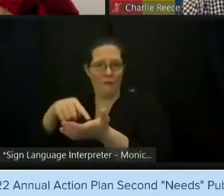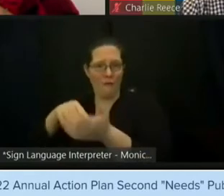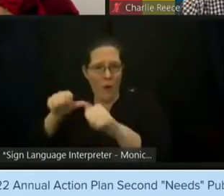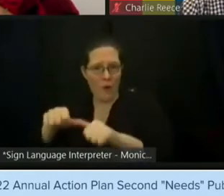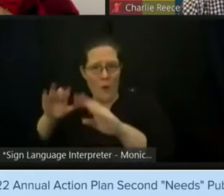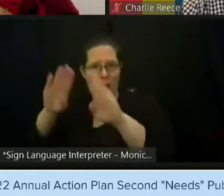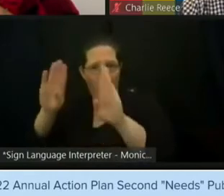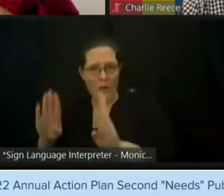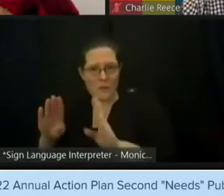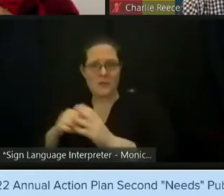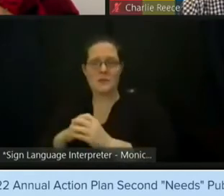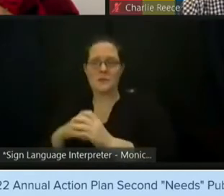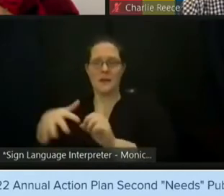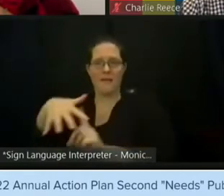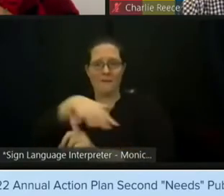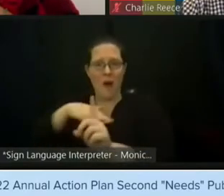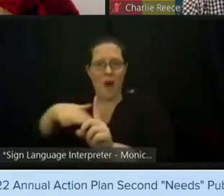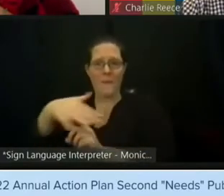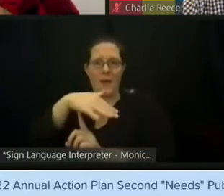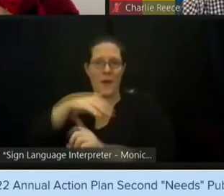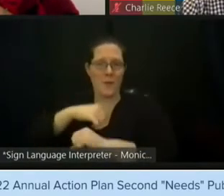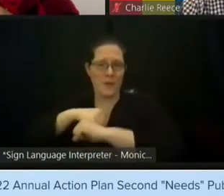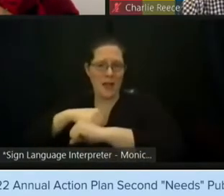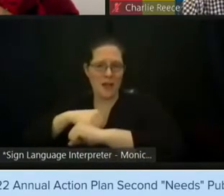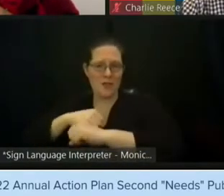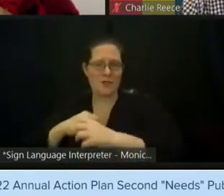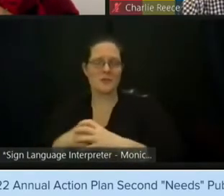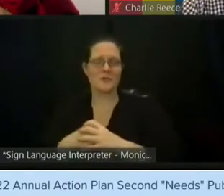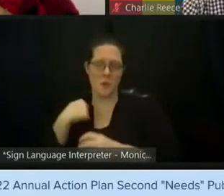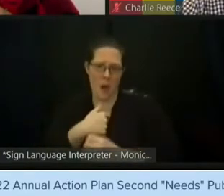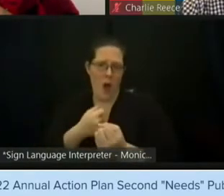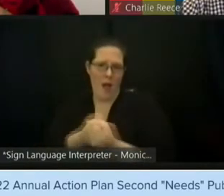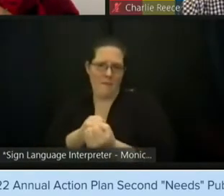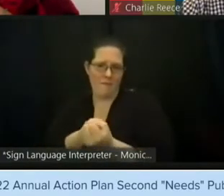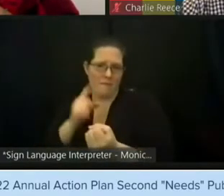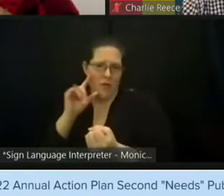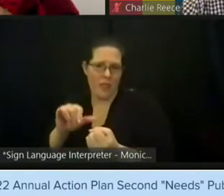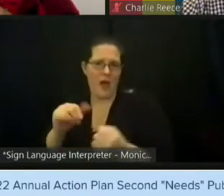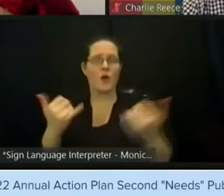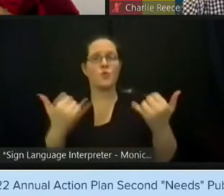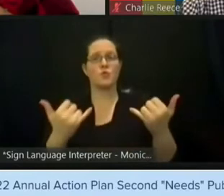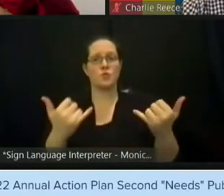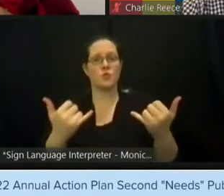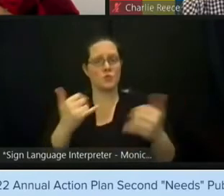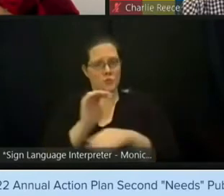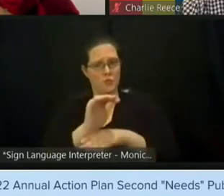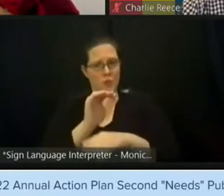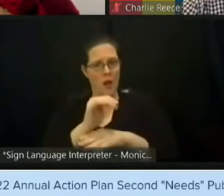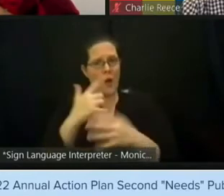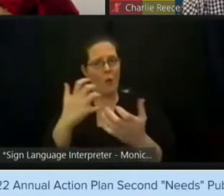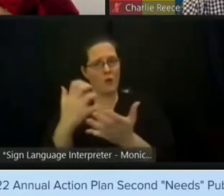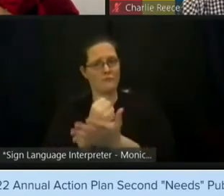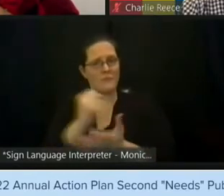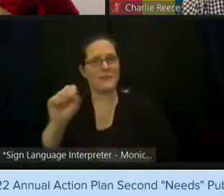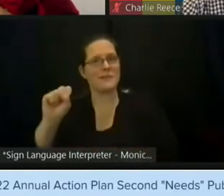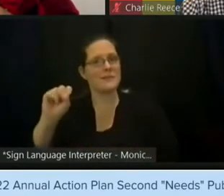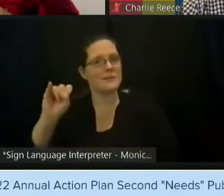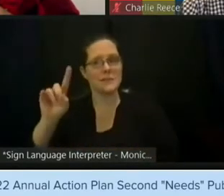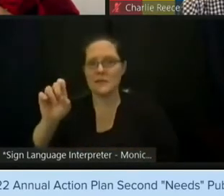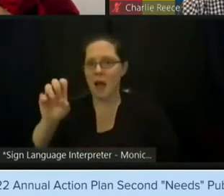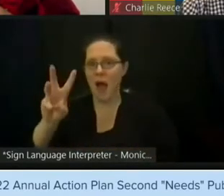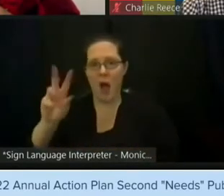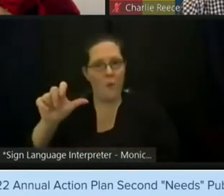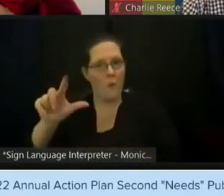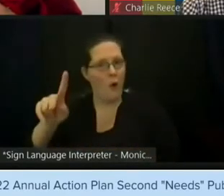and environmental protections. But what I want to ask for tonight is sidewalks, funds